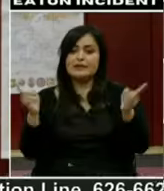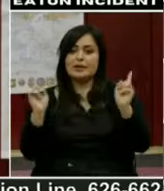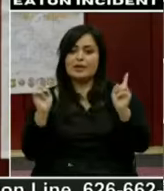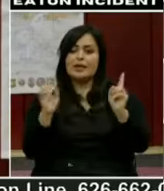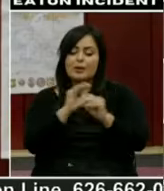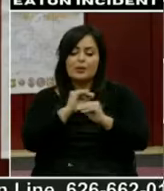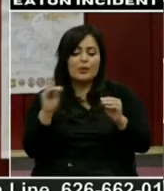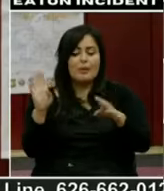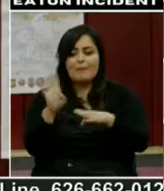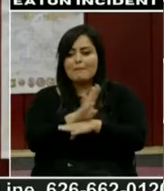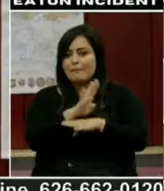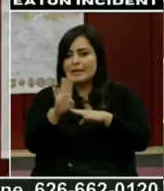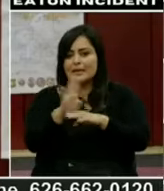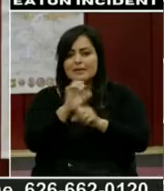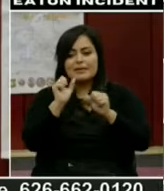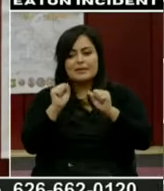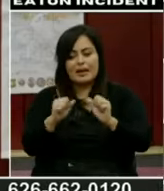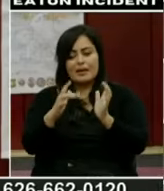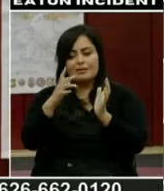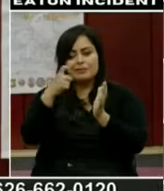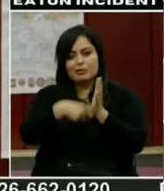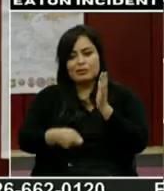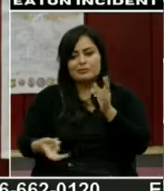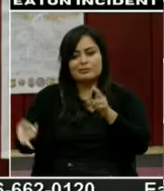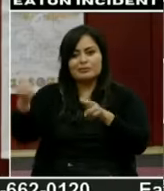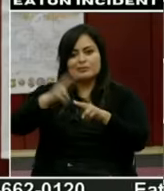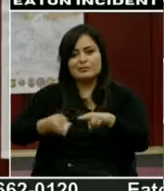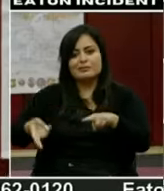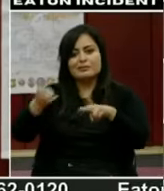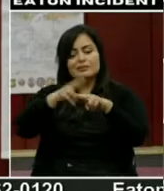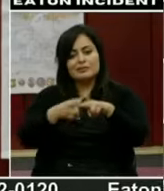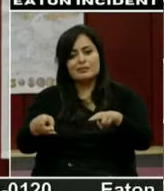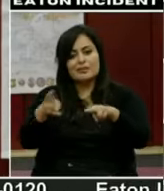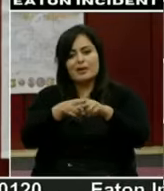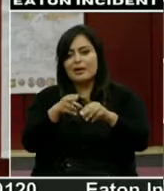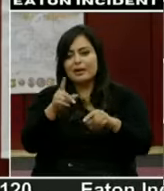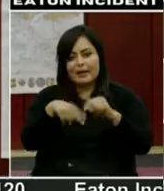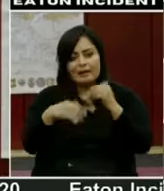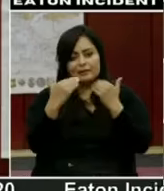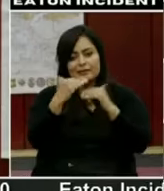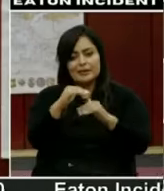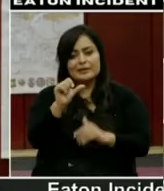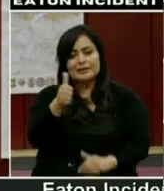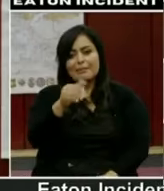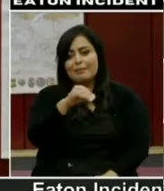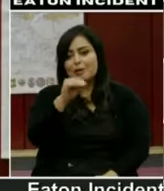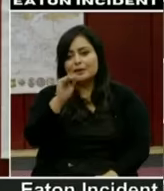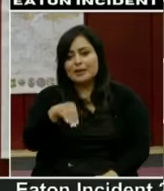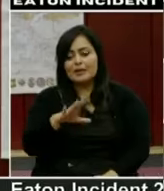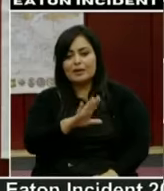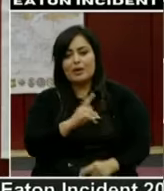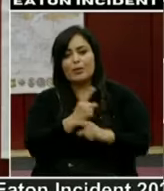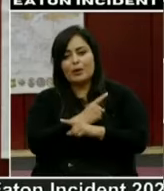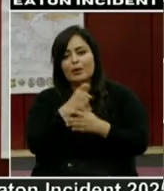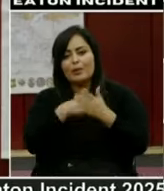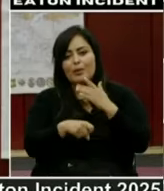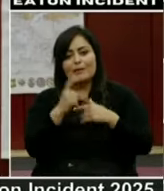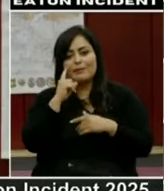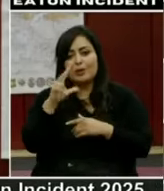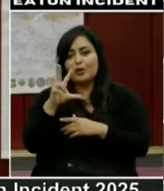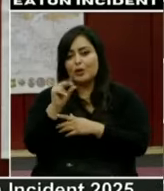no business can charge you more than 10% of its regular price for 30 days